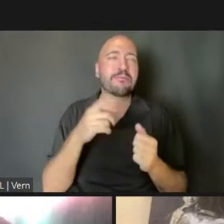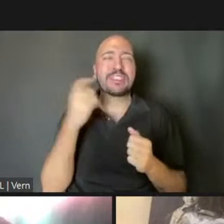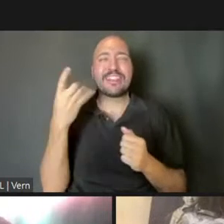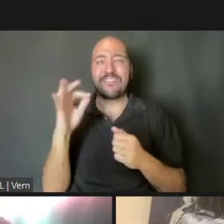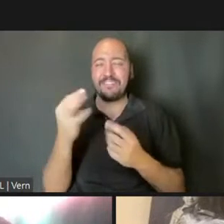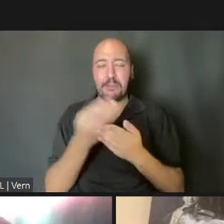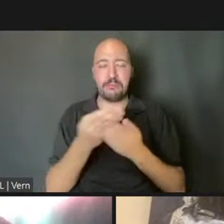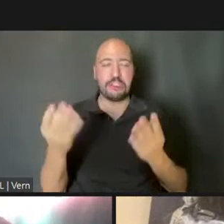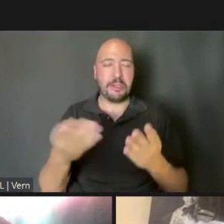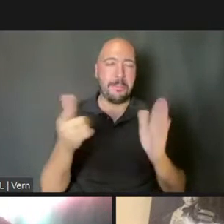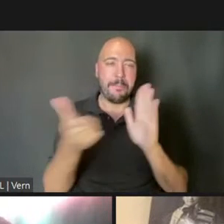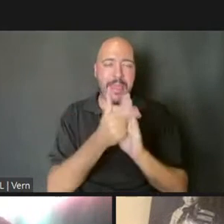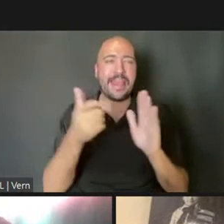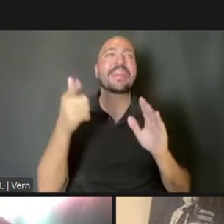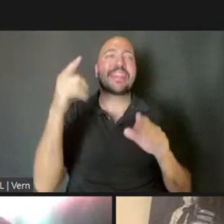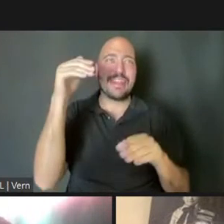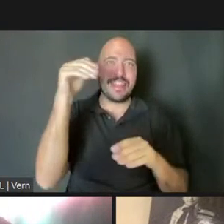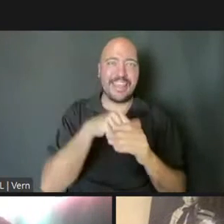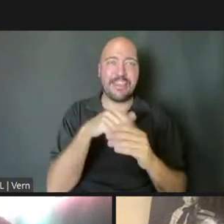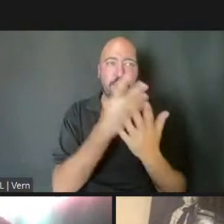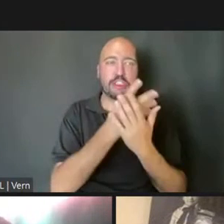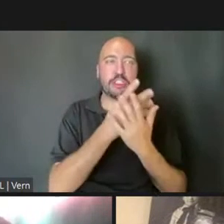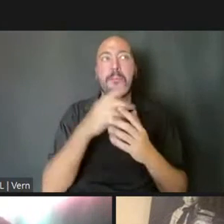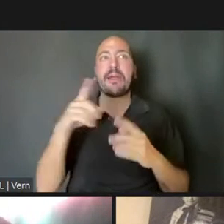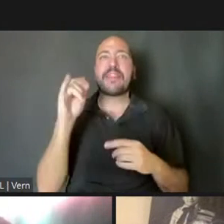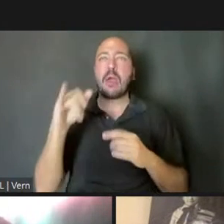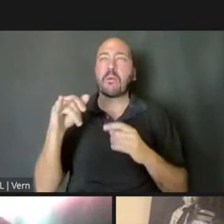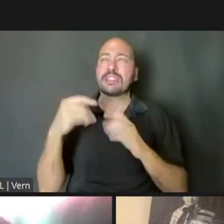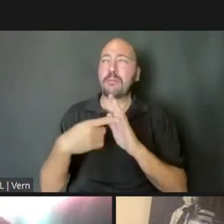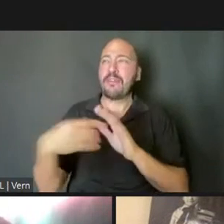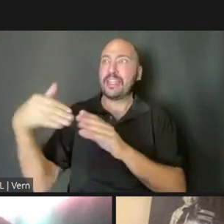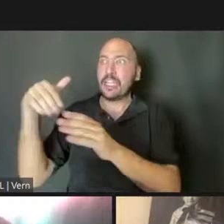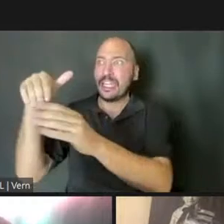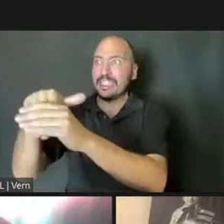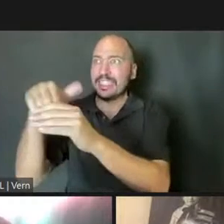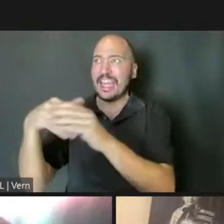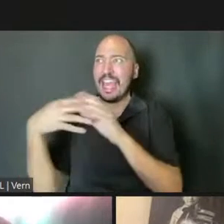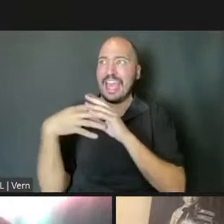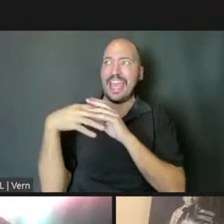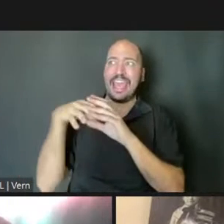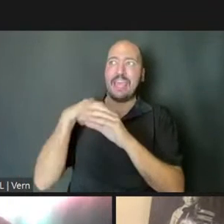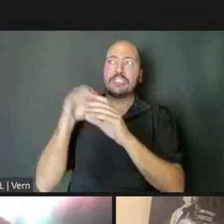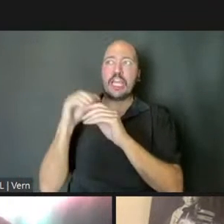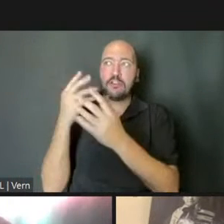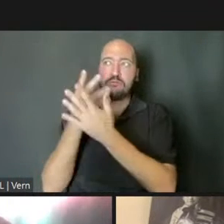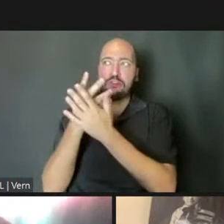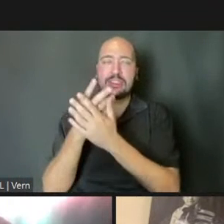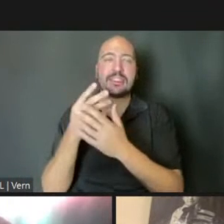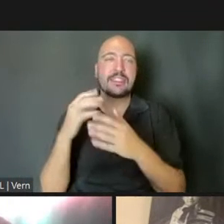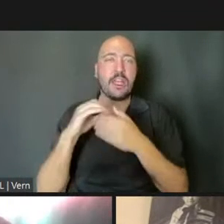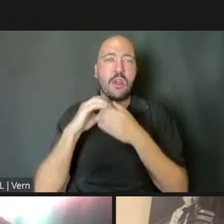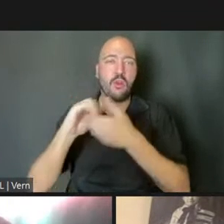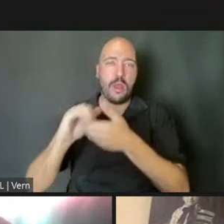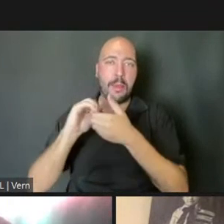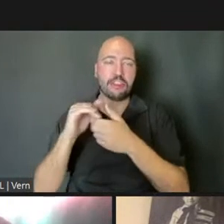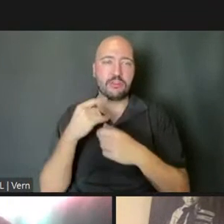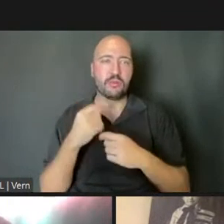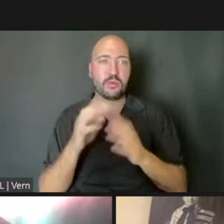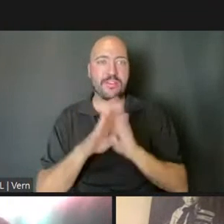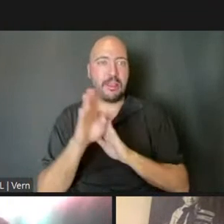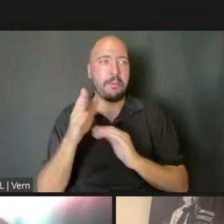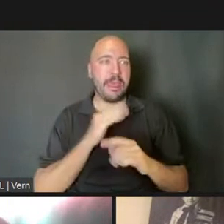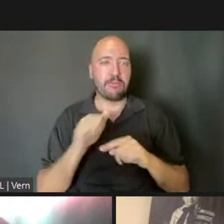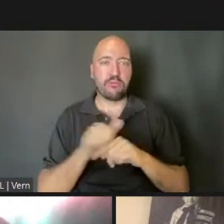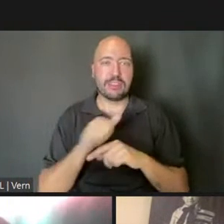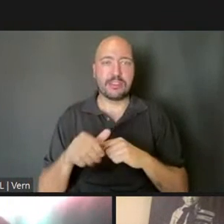example of insider-outsider collaboration that I really tried to build into my practice. To the right, you can